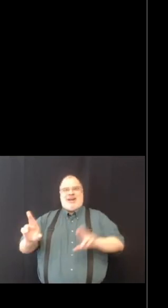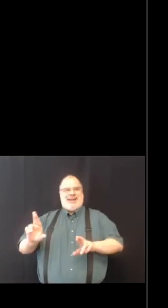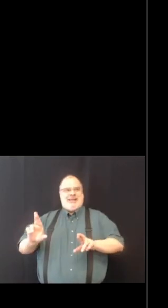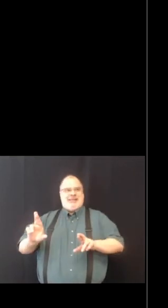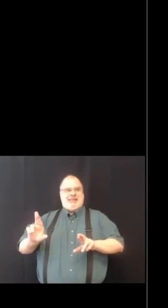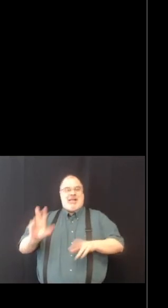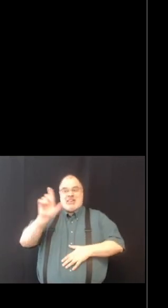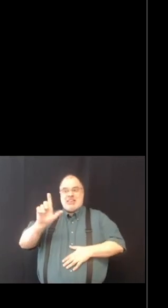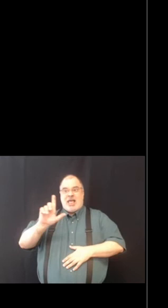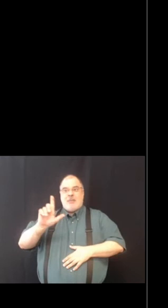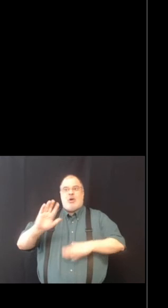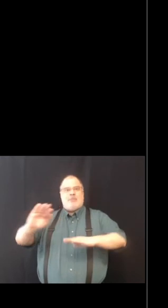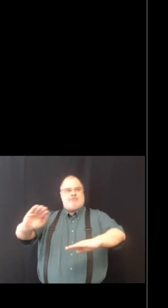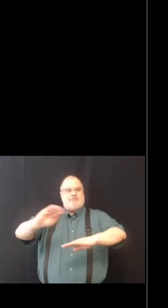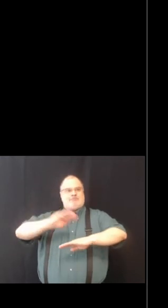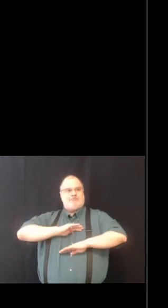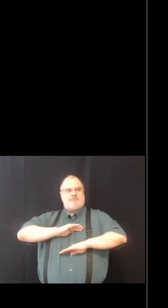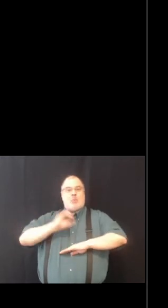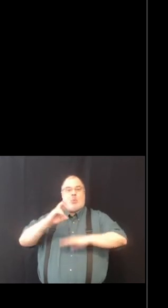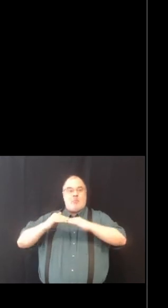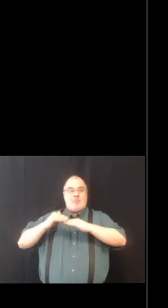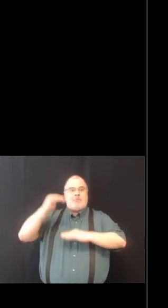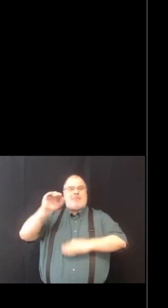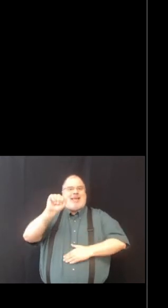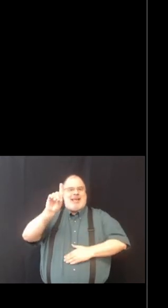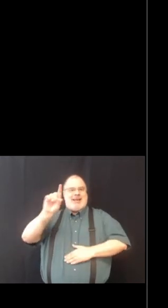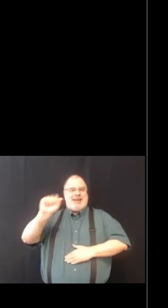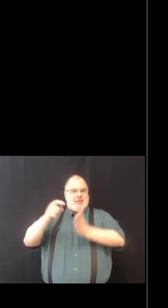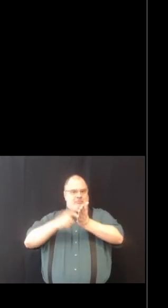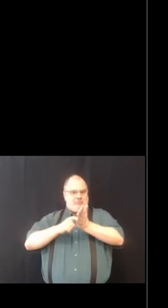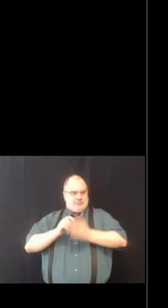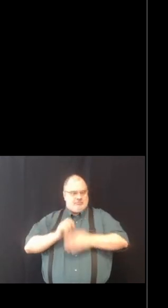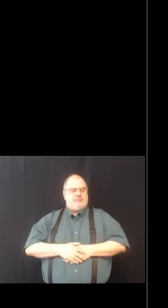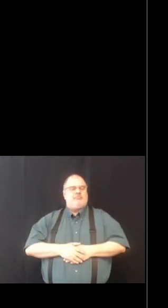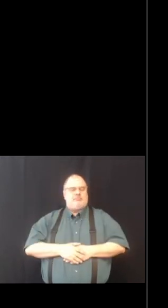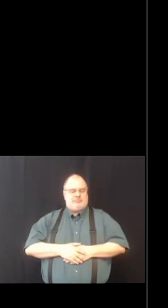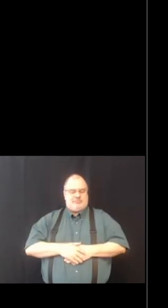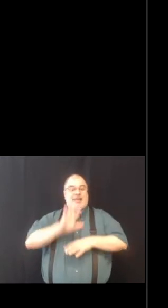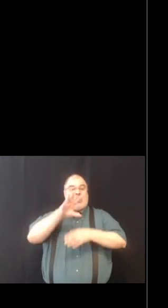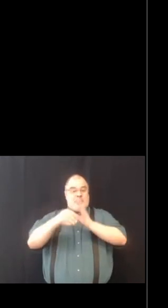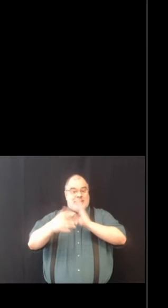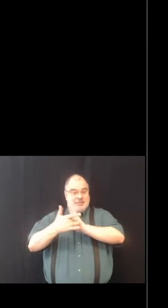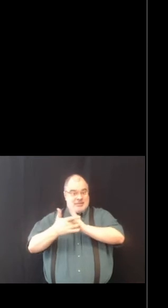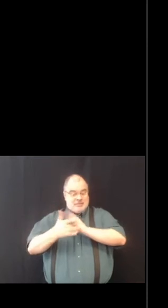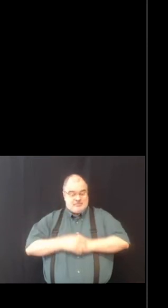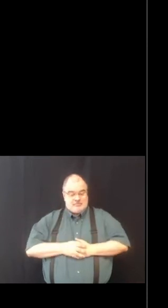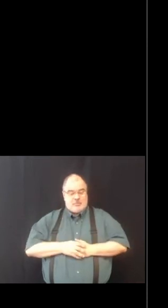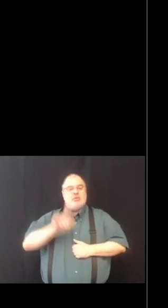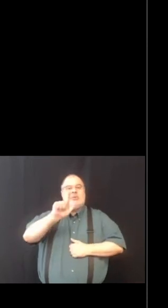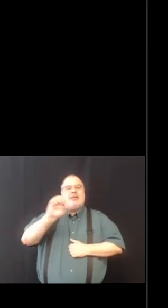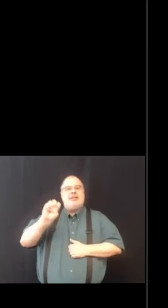or exceed ADA accessibility requirements, including our technology. On behalf of the Lee County